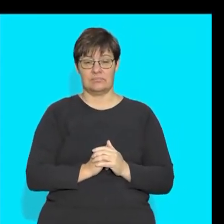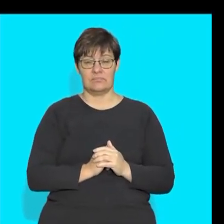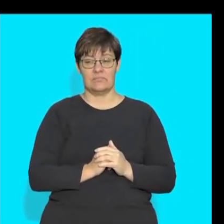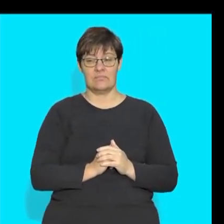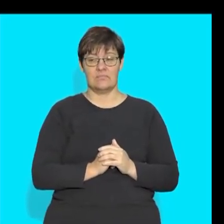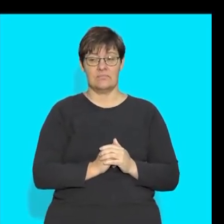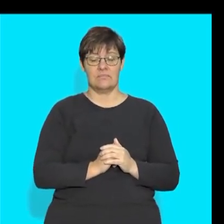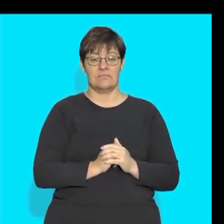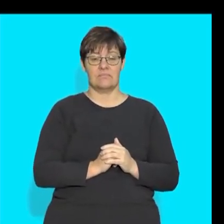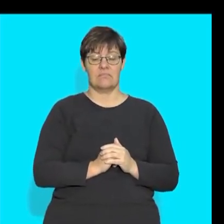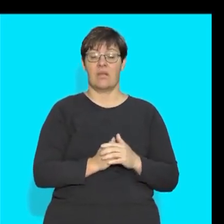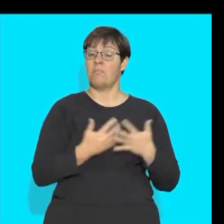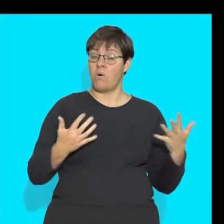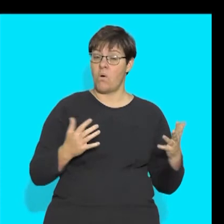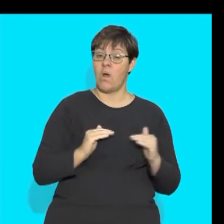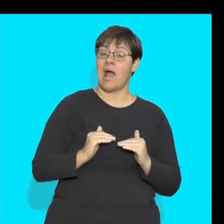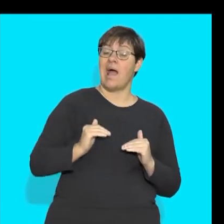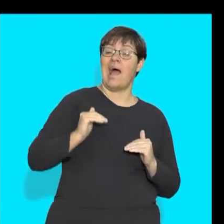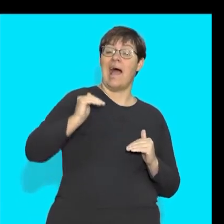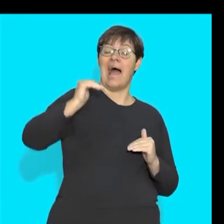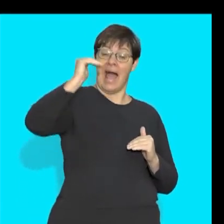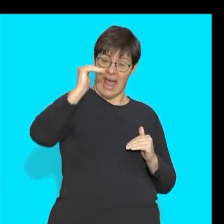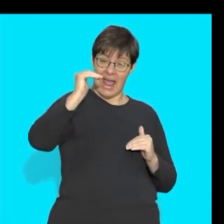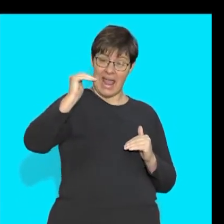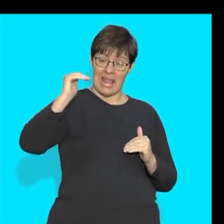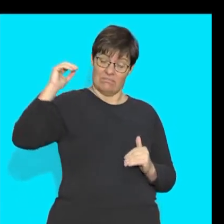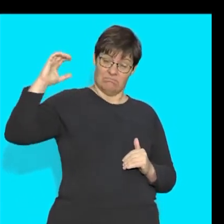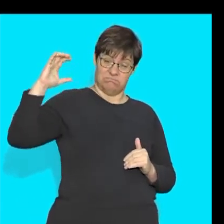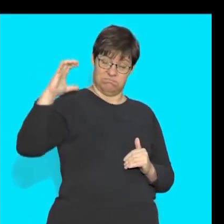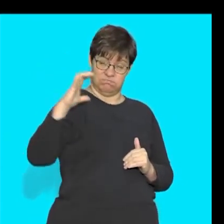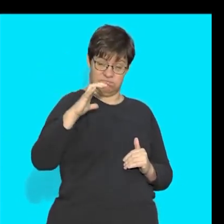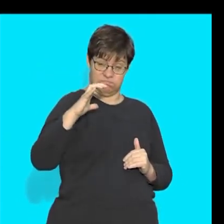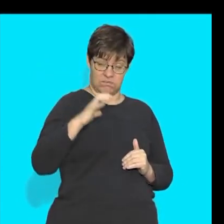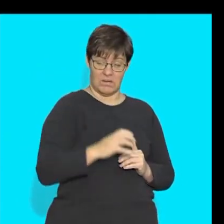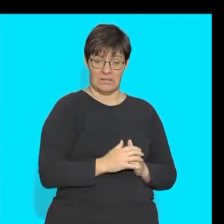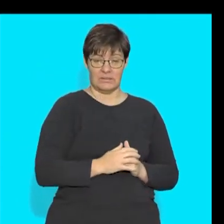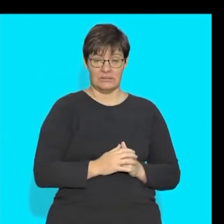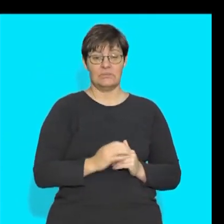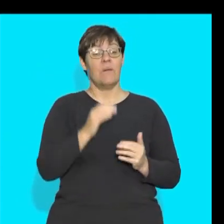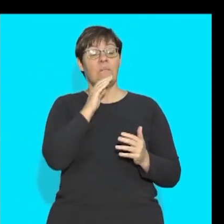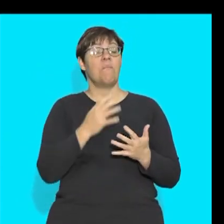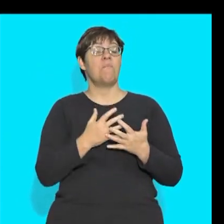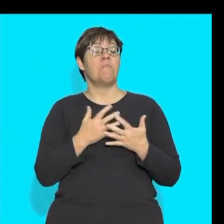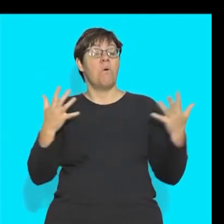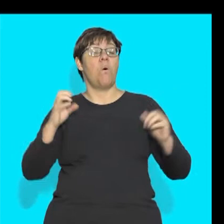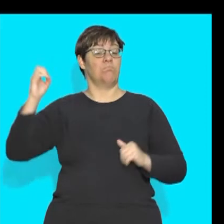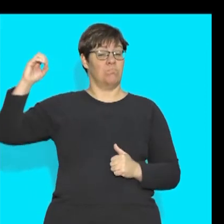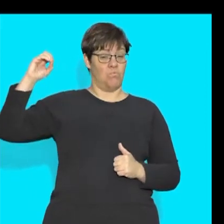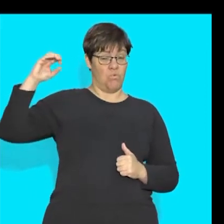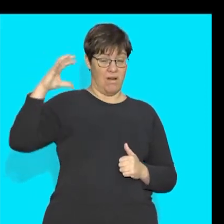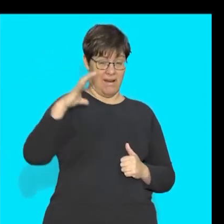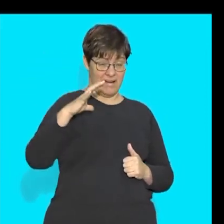Smaller current. If we have a high intensity light, that means it's much